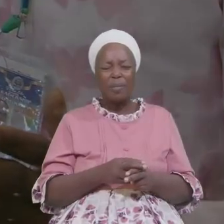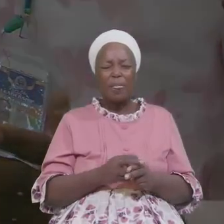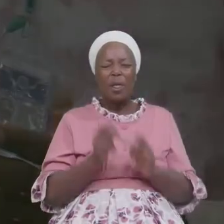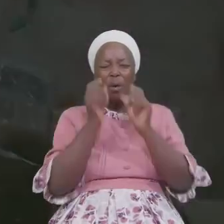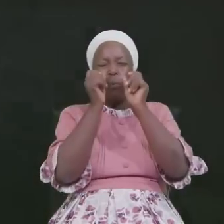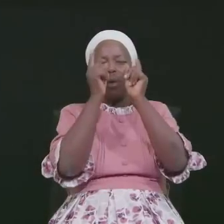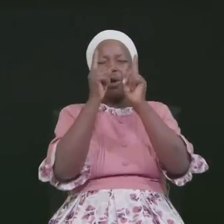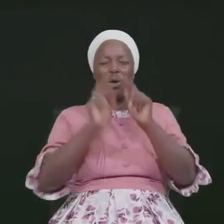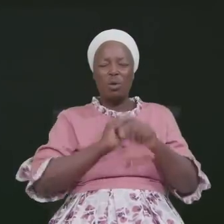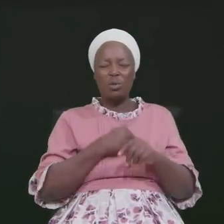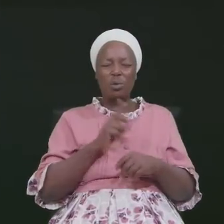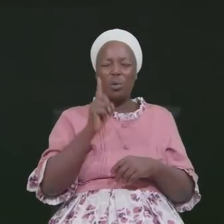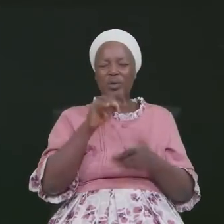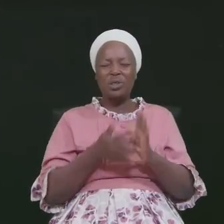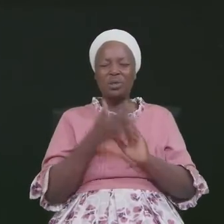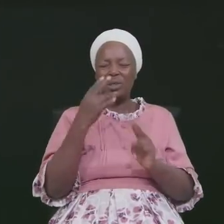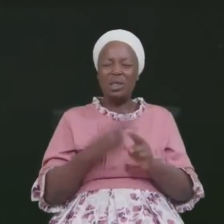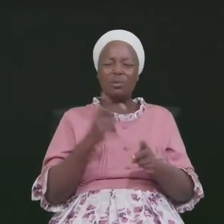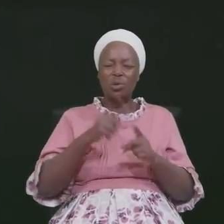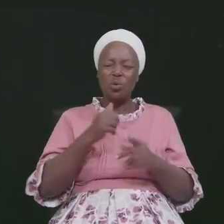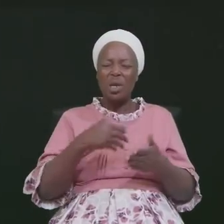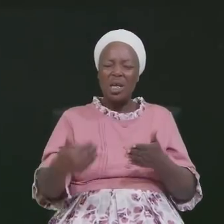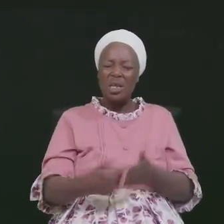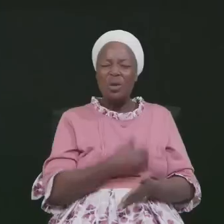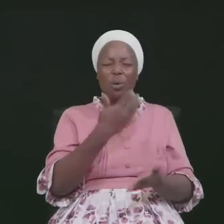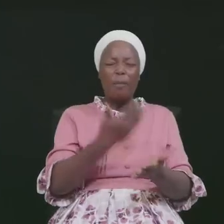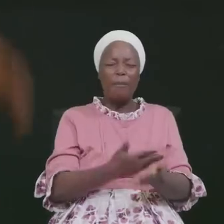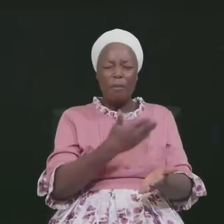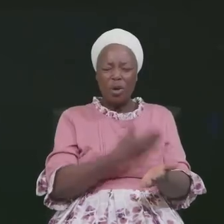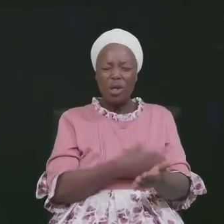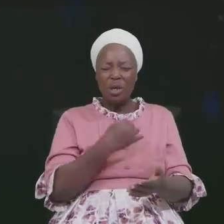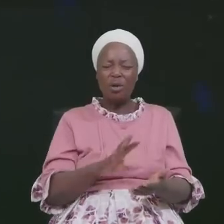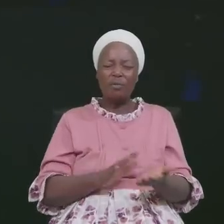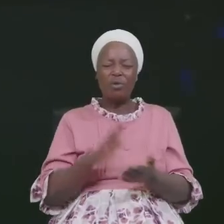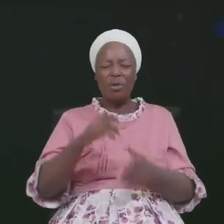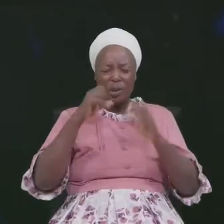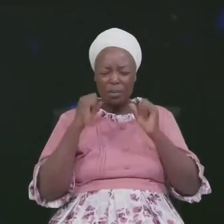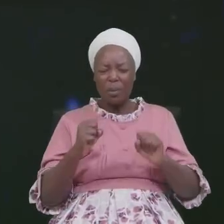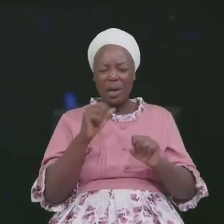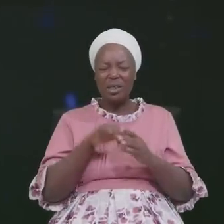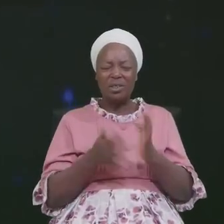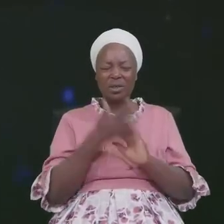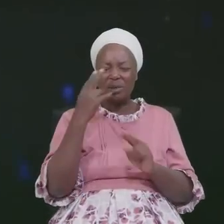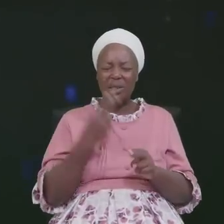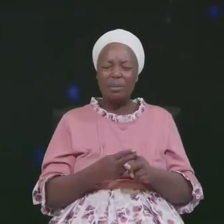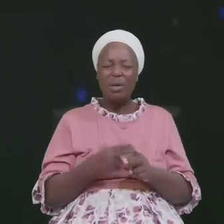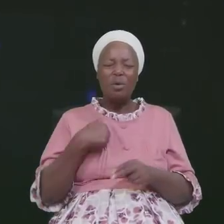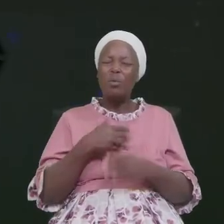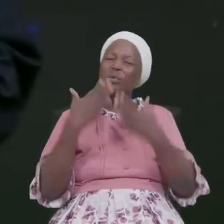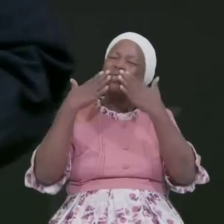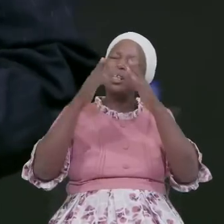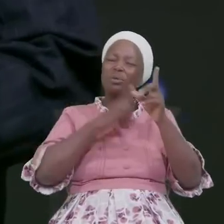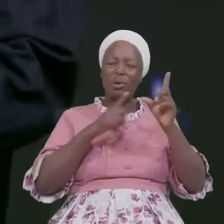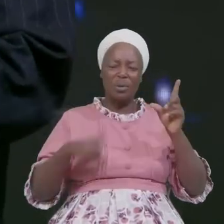up to a new morning of glorious power. We thank you,